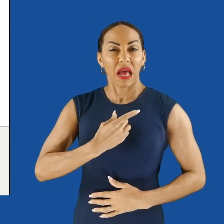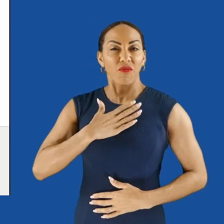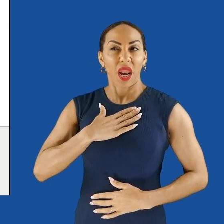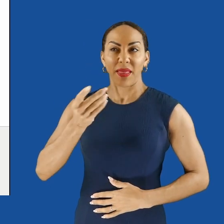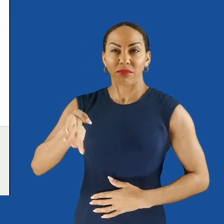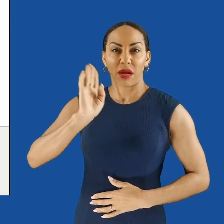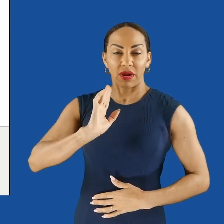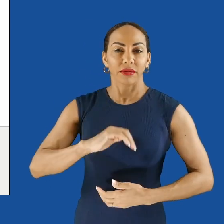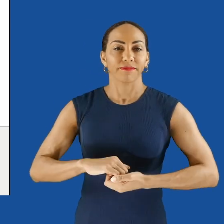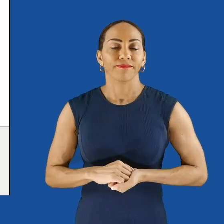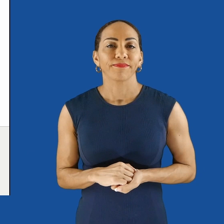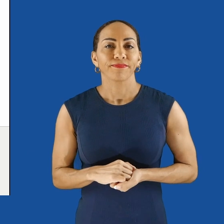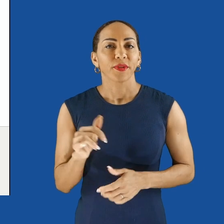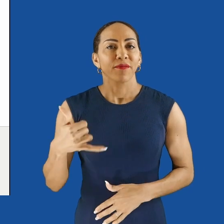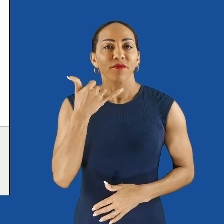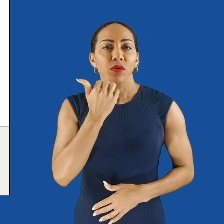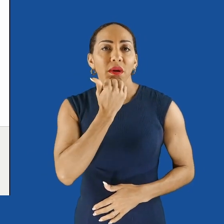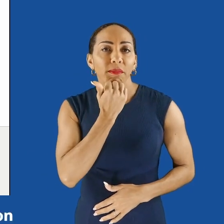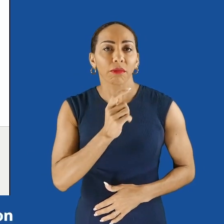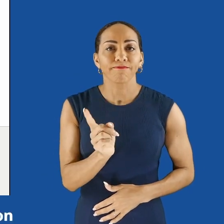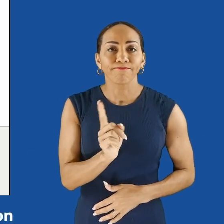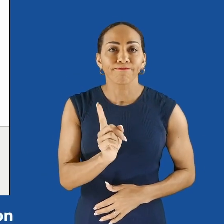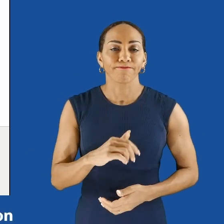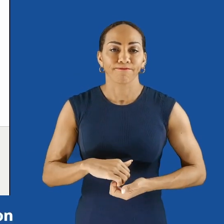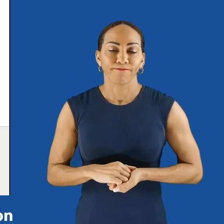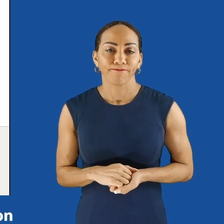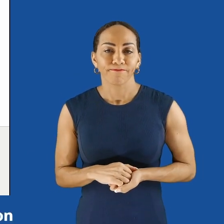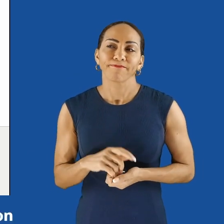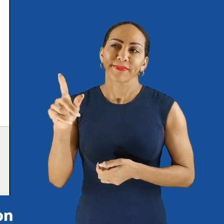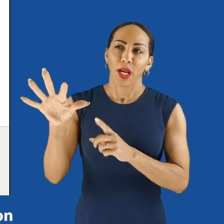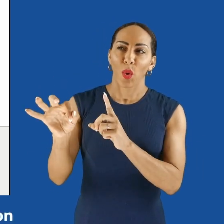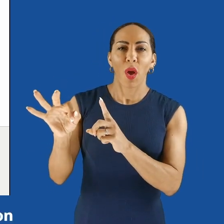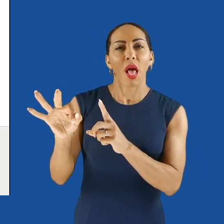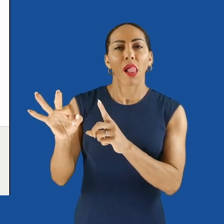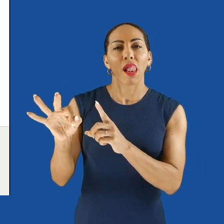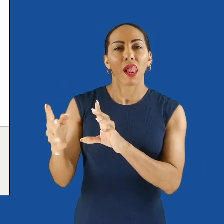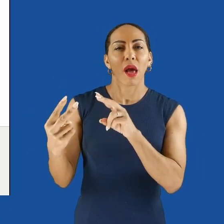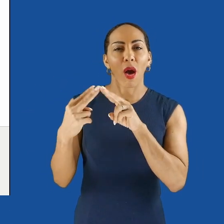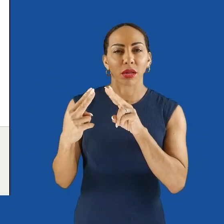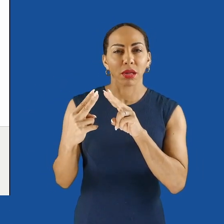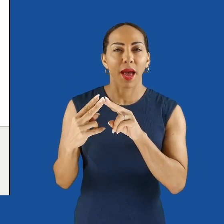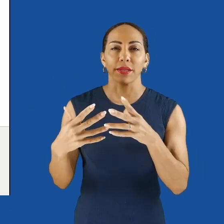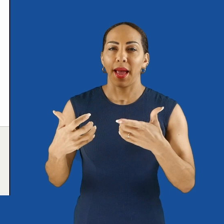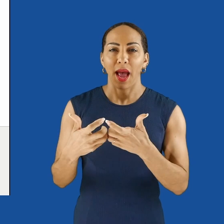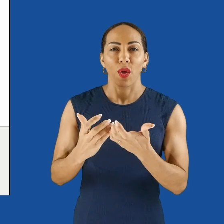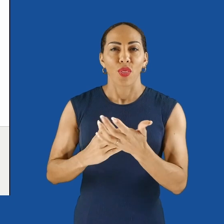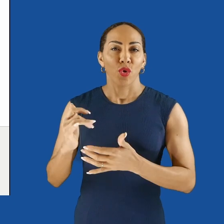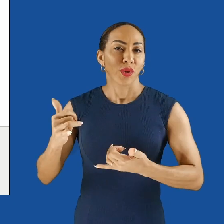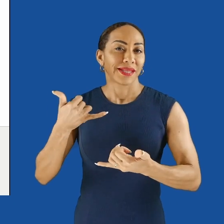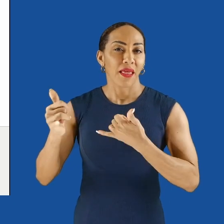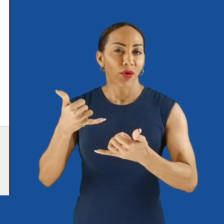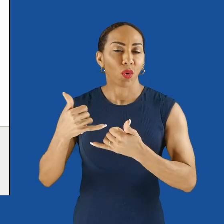What telephone number should we use to contact you? We will contact you about your application by telephone calls and text